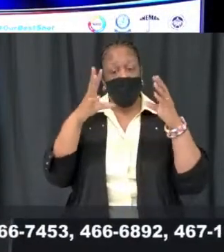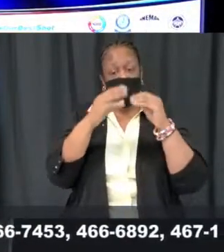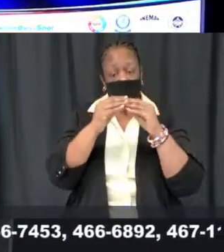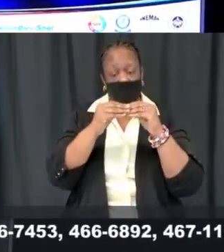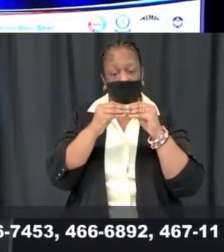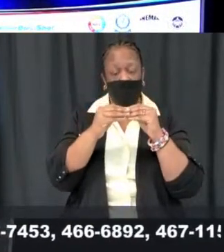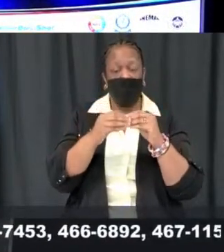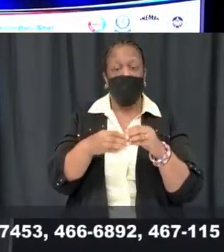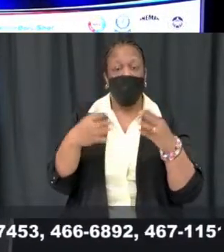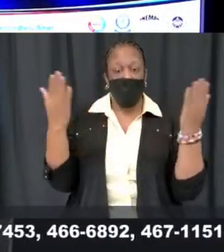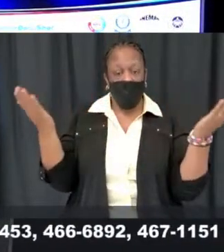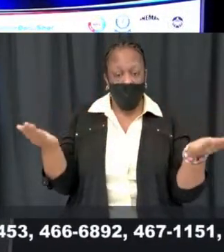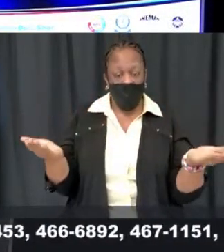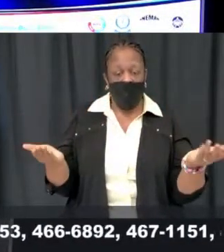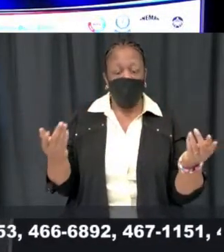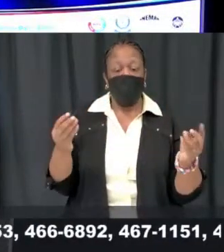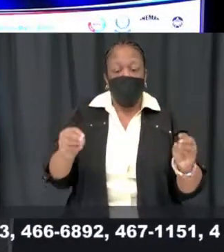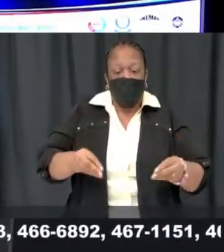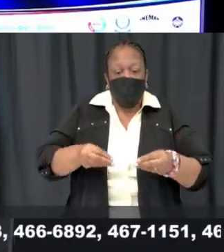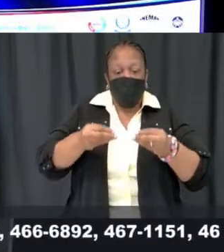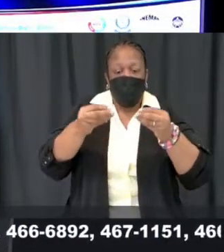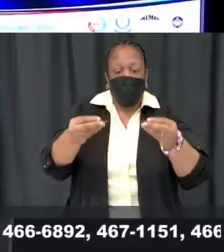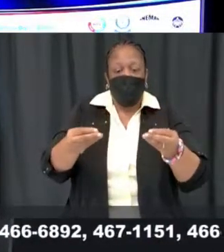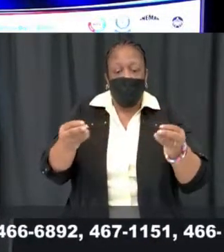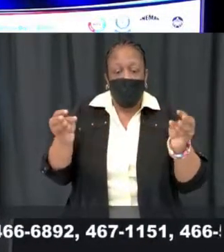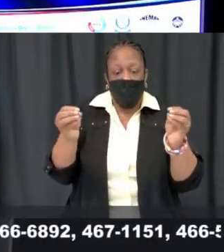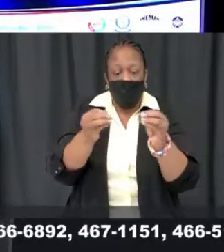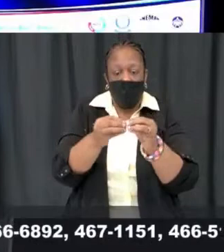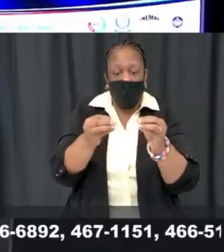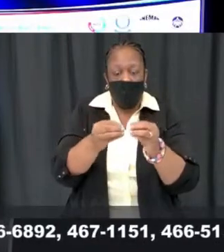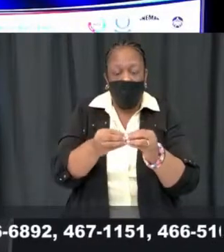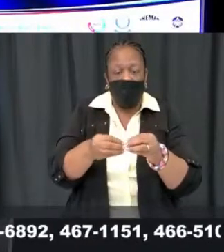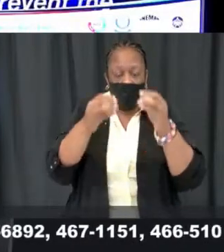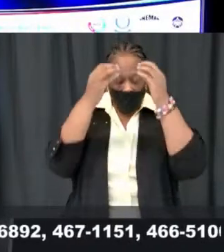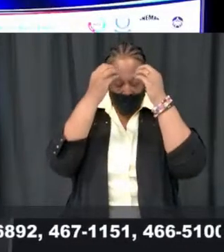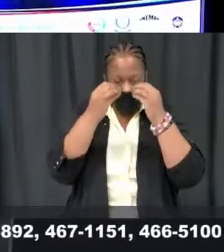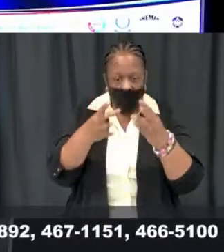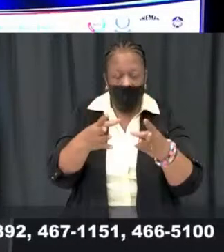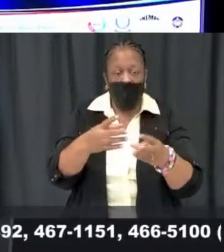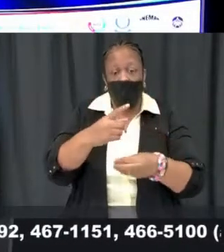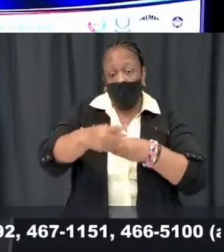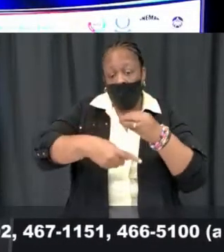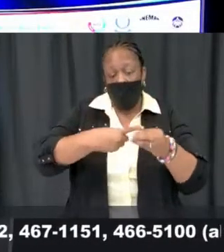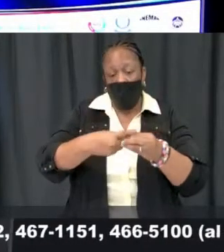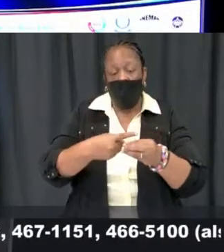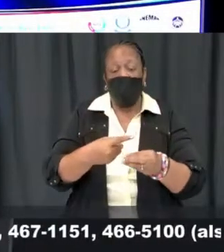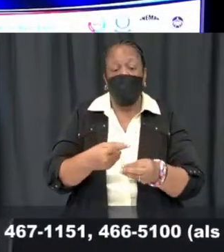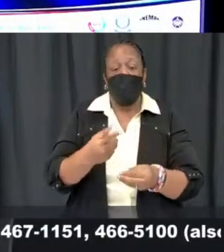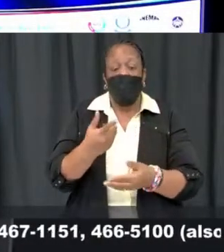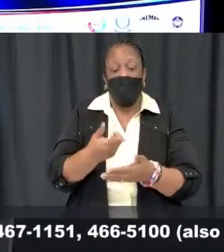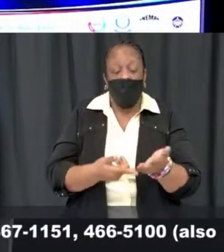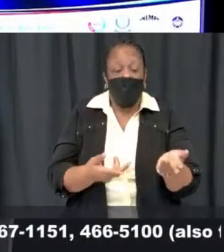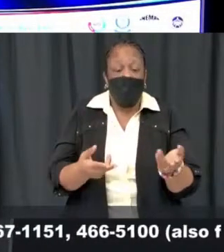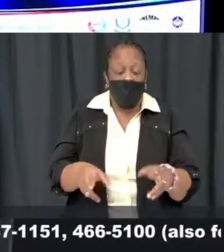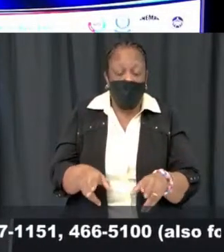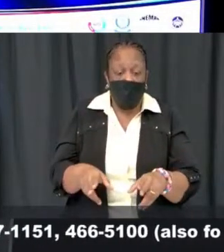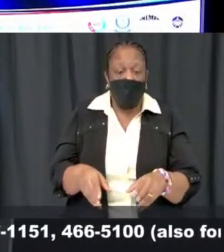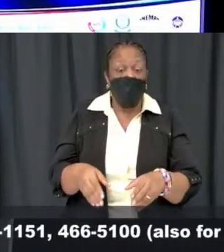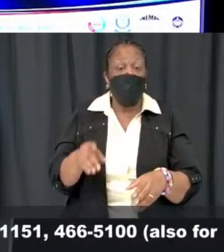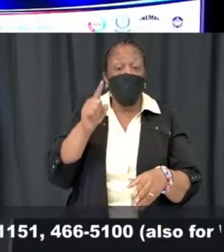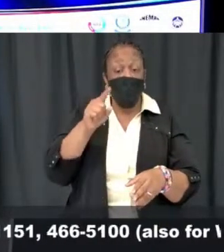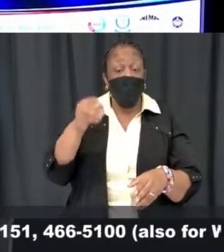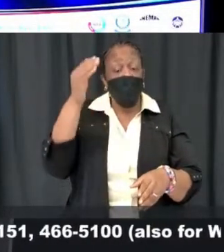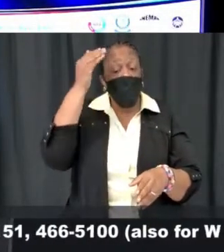intended to bring you information so that you can be educated, more knowledgeable